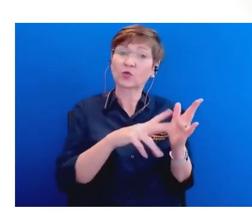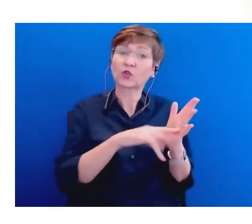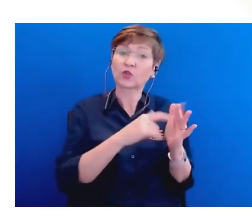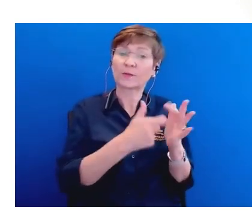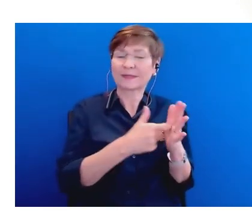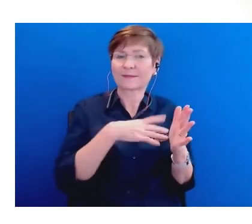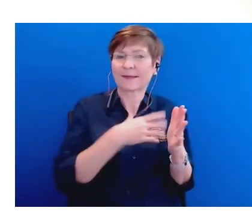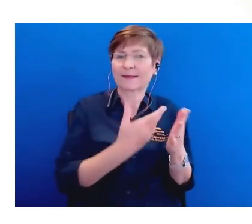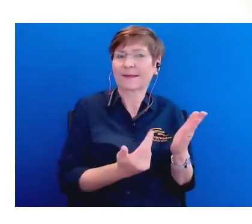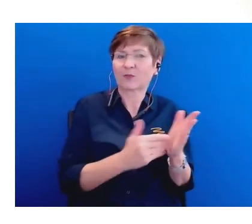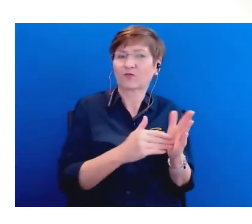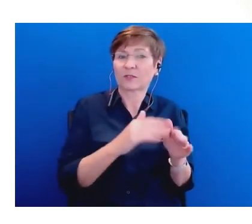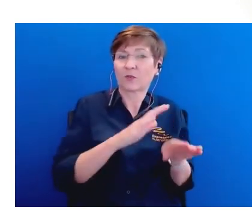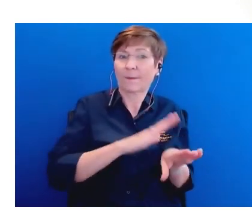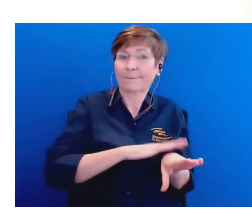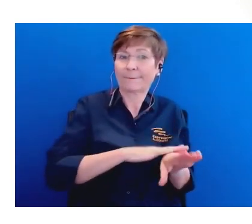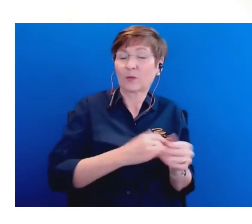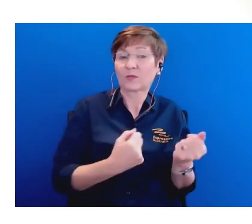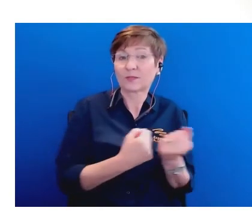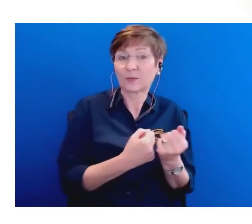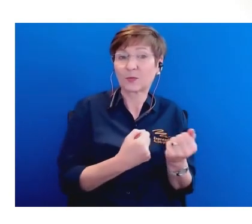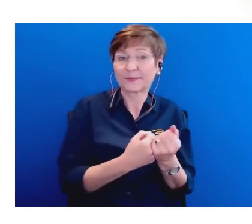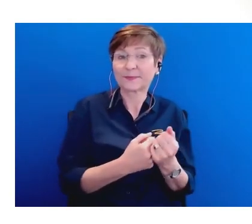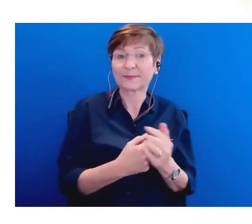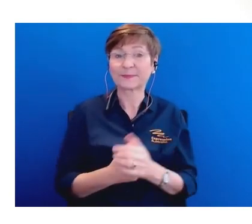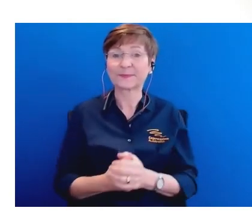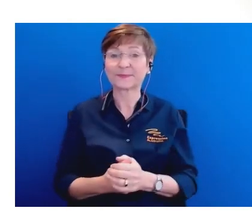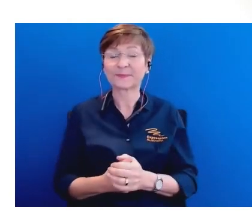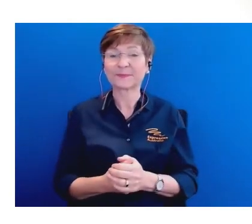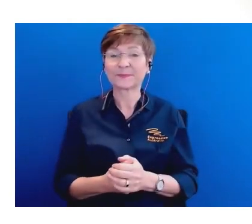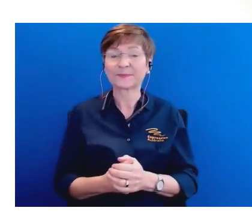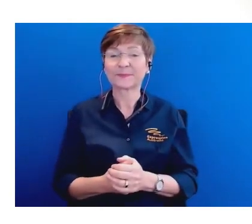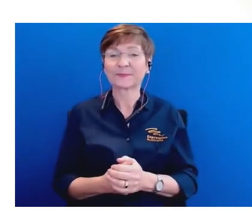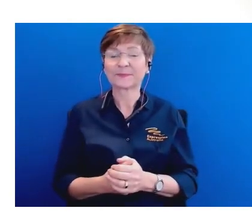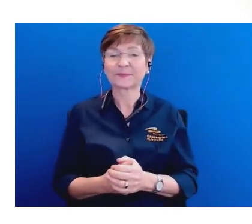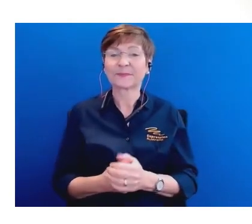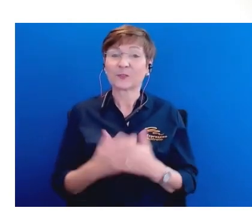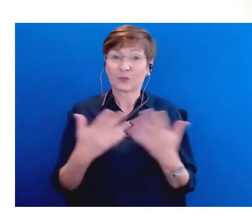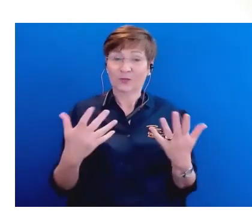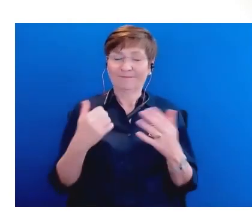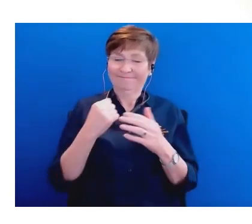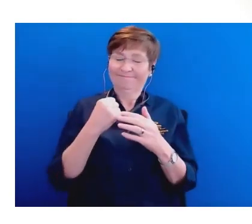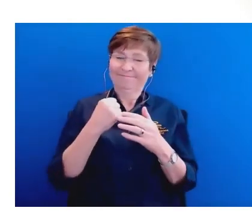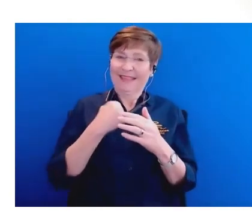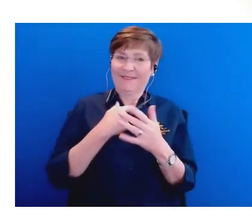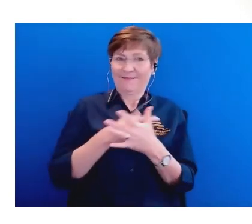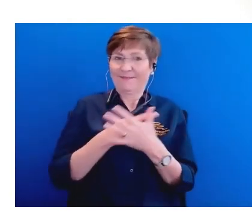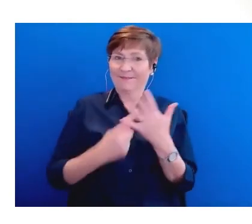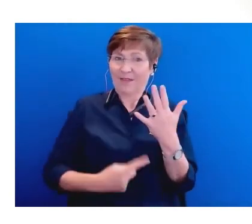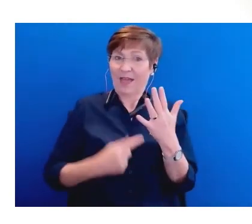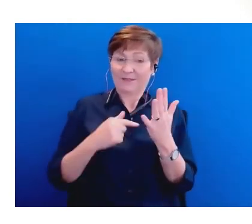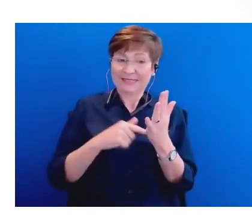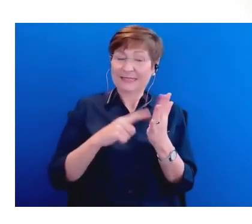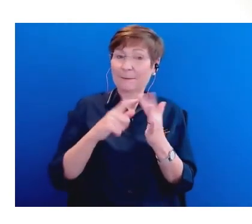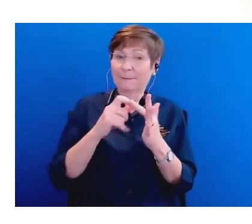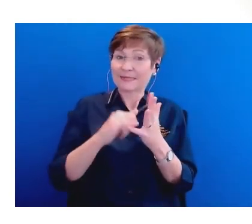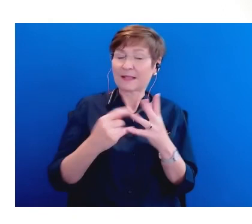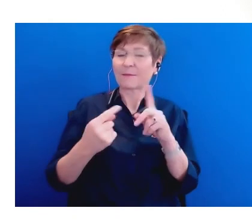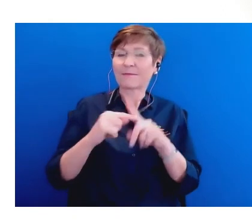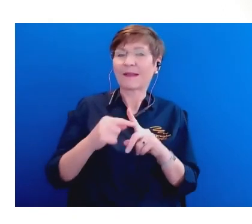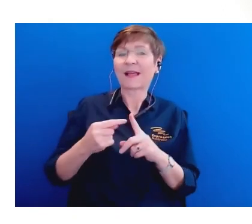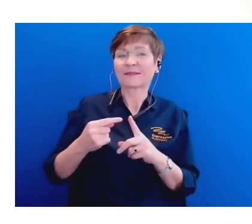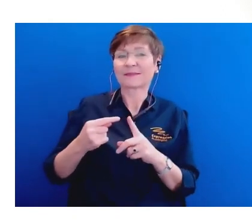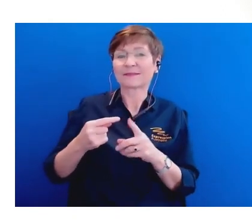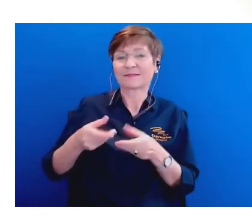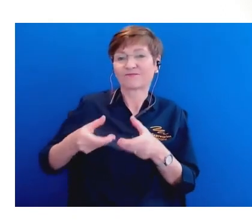assistance and support. And so we launched these tips and the larger project at an industry workshop